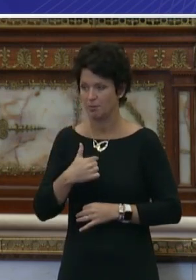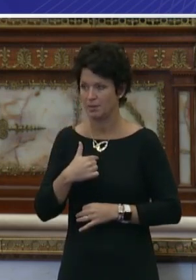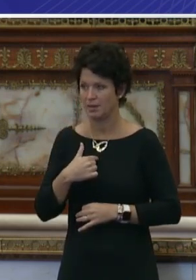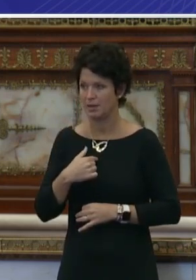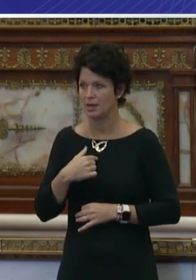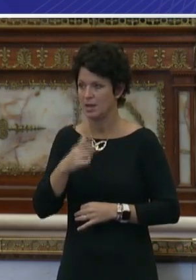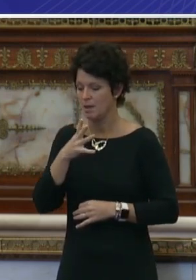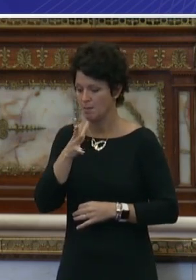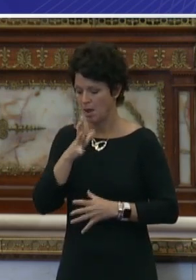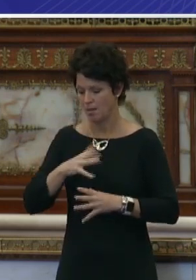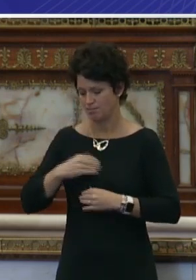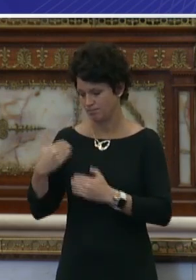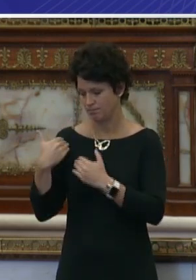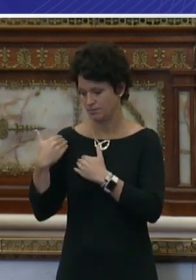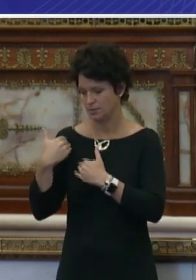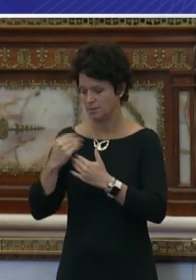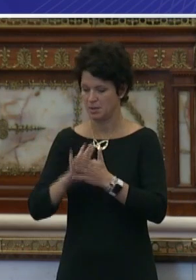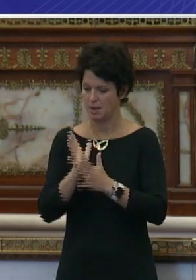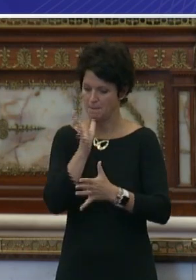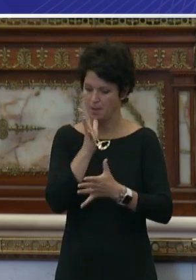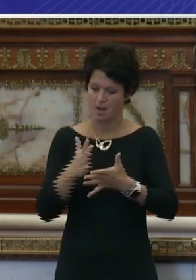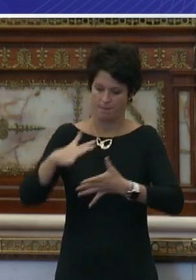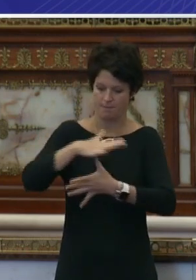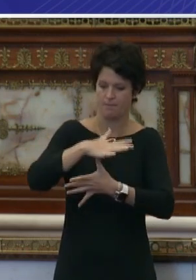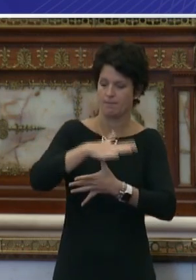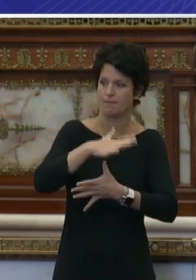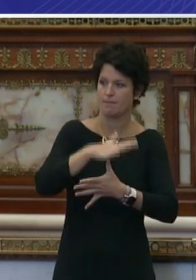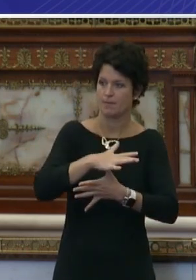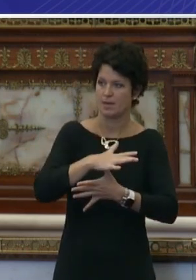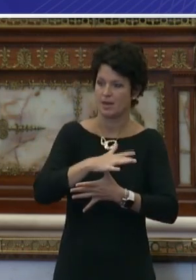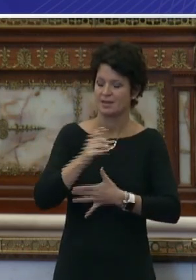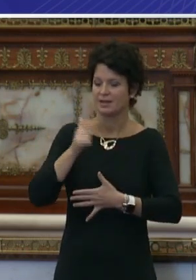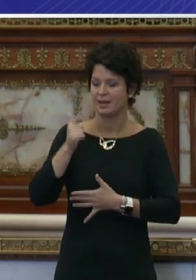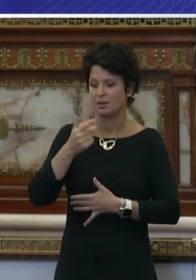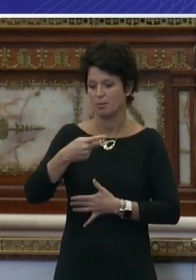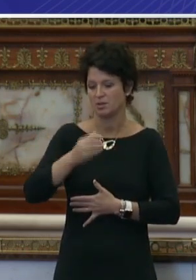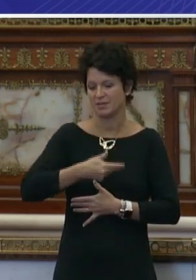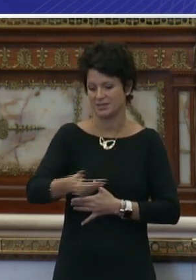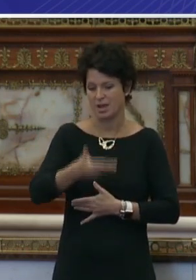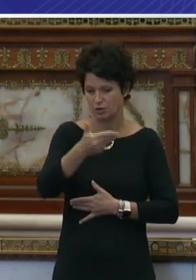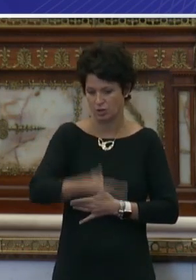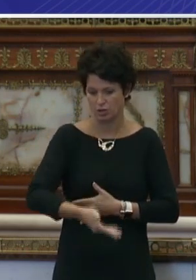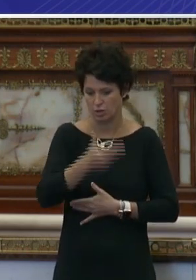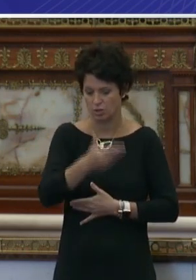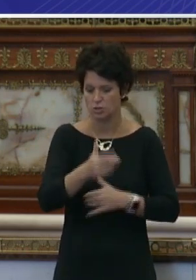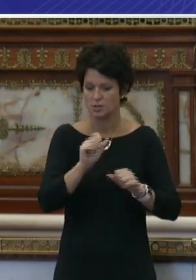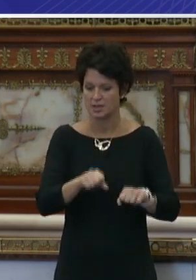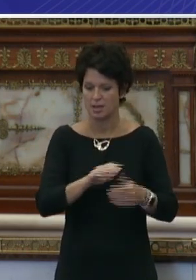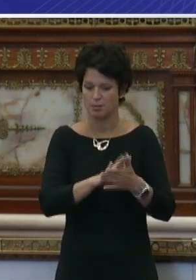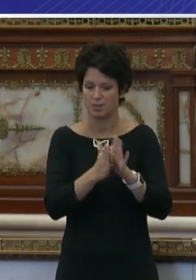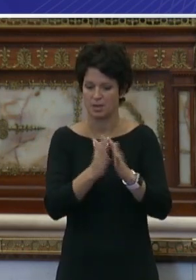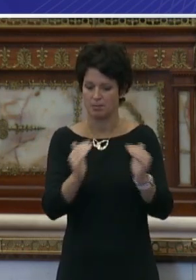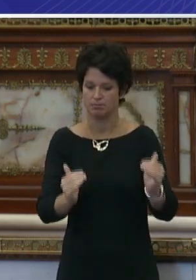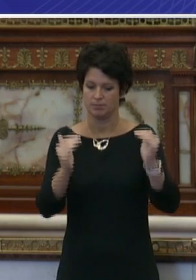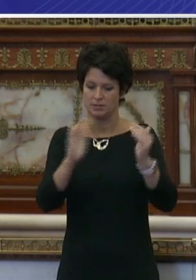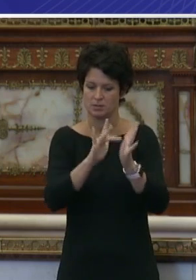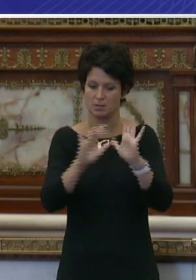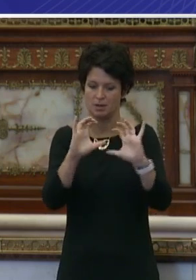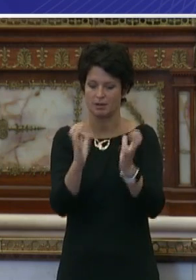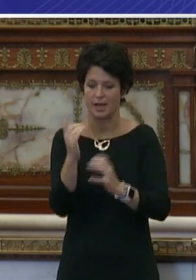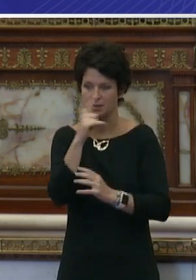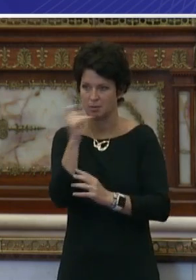took the responsibility to be a mother first and was hired later by the post office, where she was able to move herself into the middle class